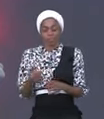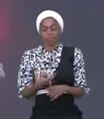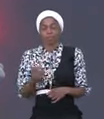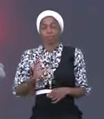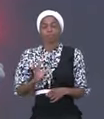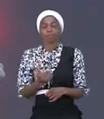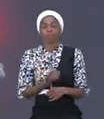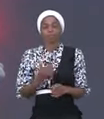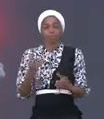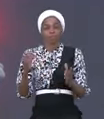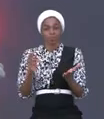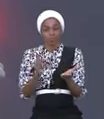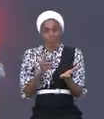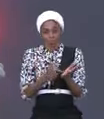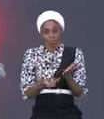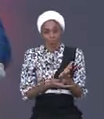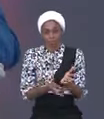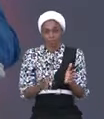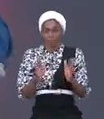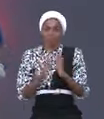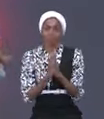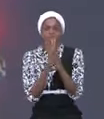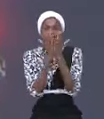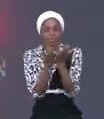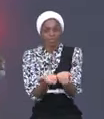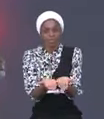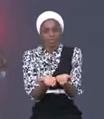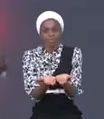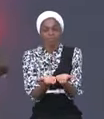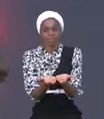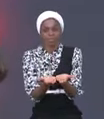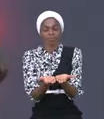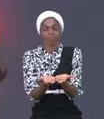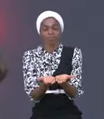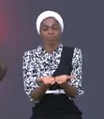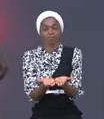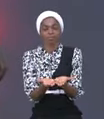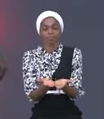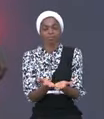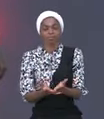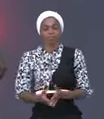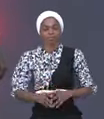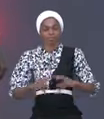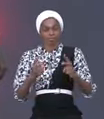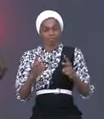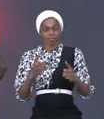our program booklet? There is victory within my soul.